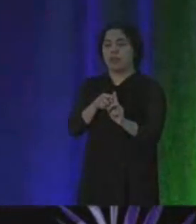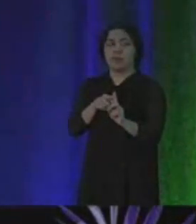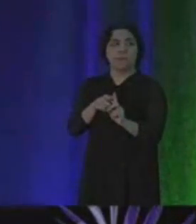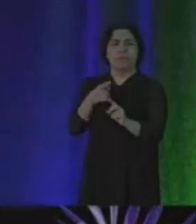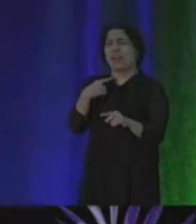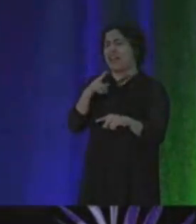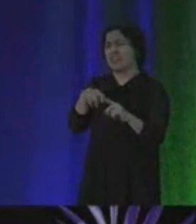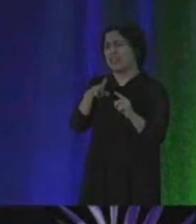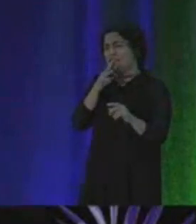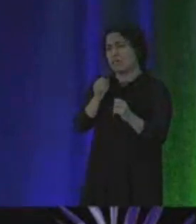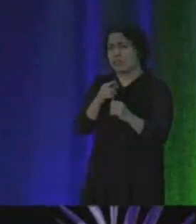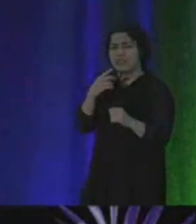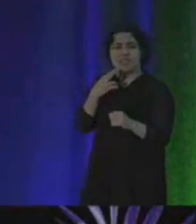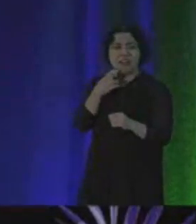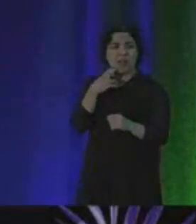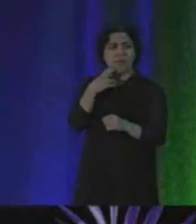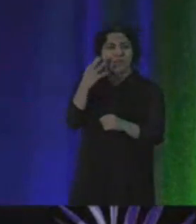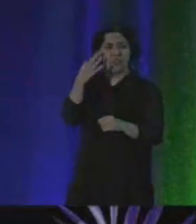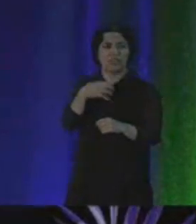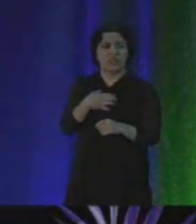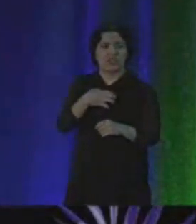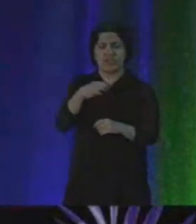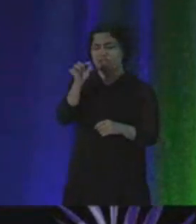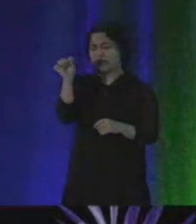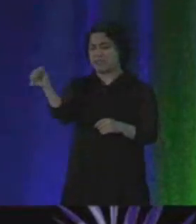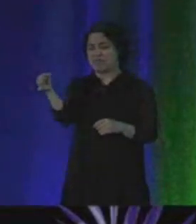can't talk with gum in my mouth, and I know that's fucking gross, but